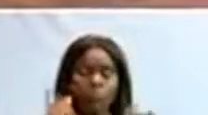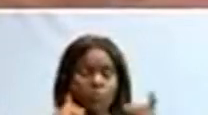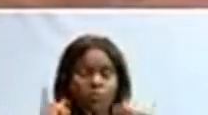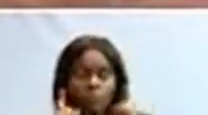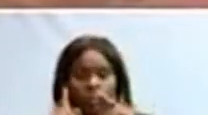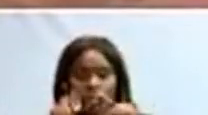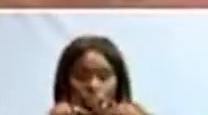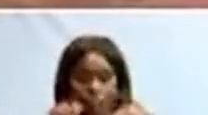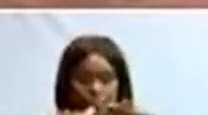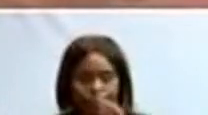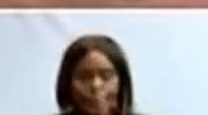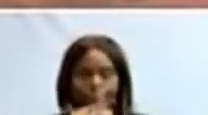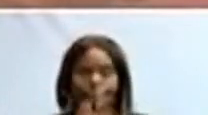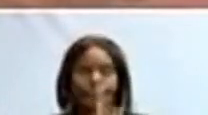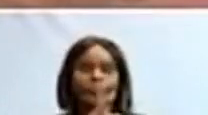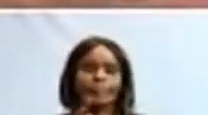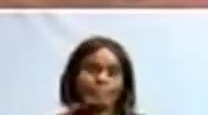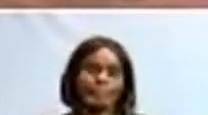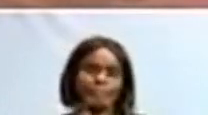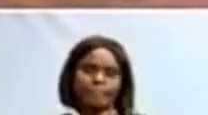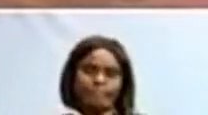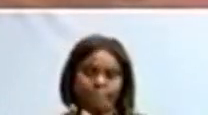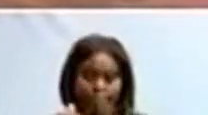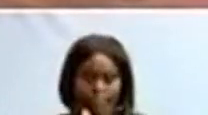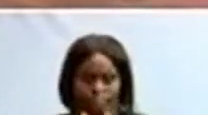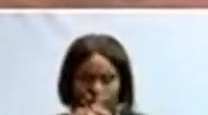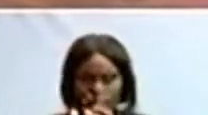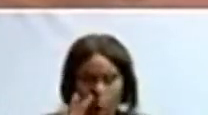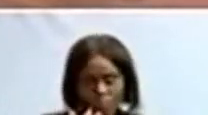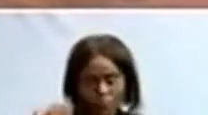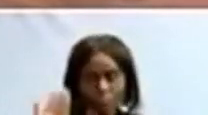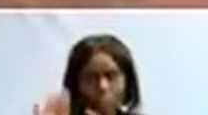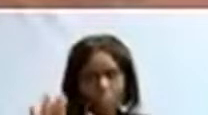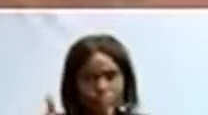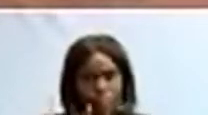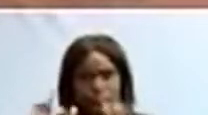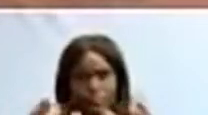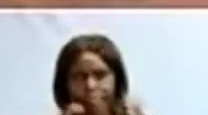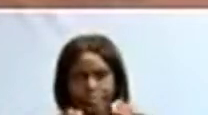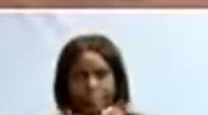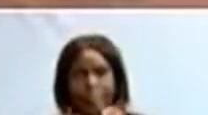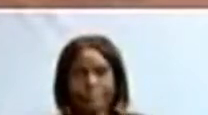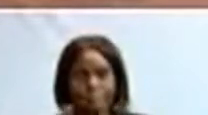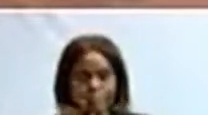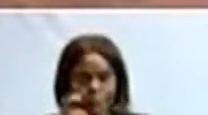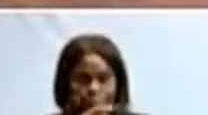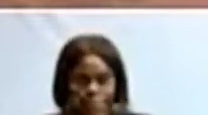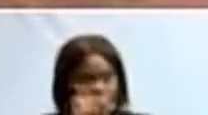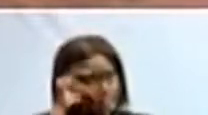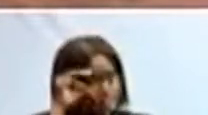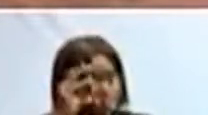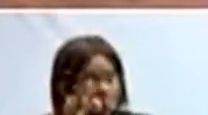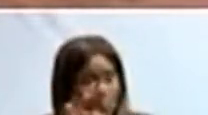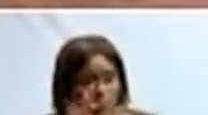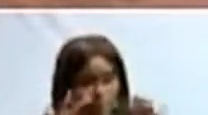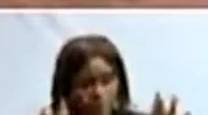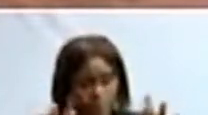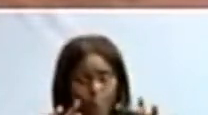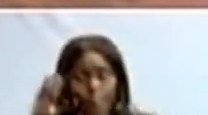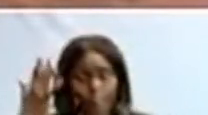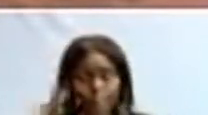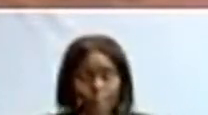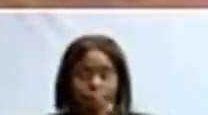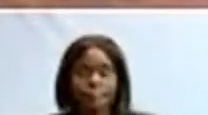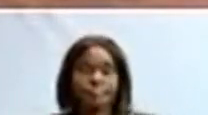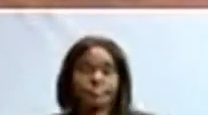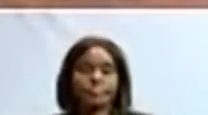information on all properties that belongs to the council from the Ministry of Lands and